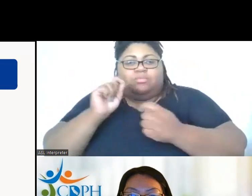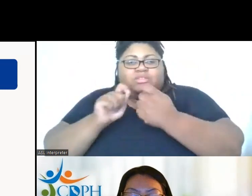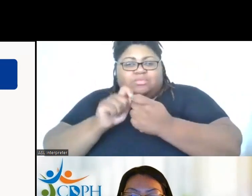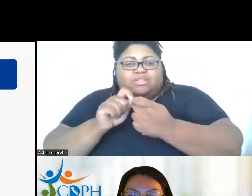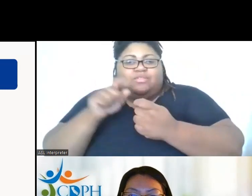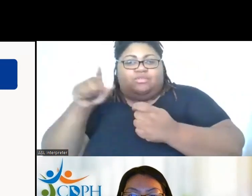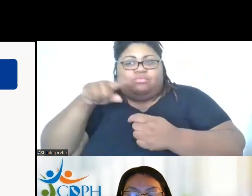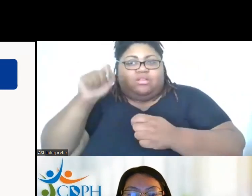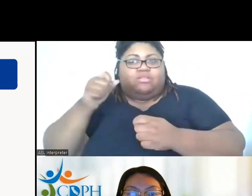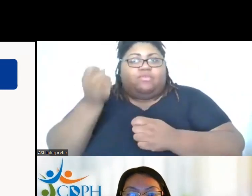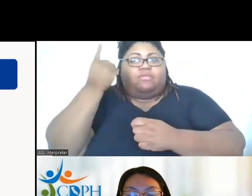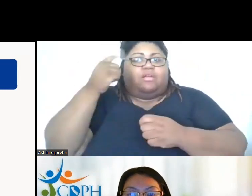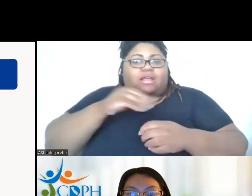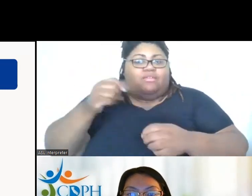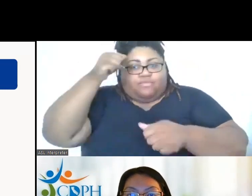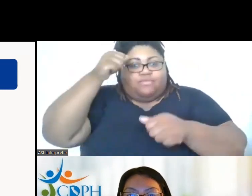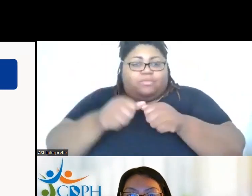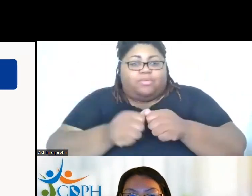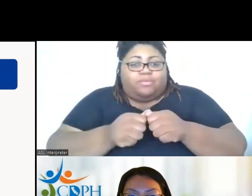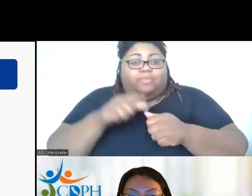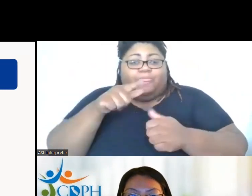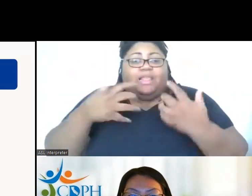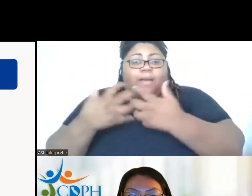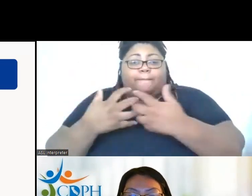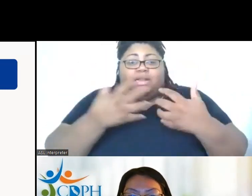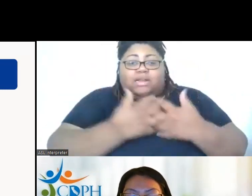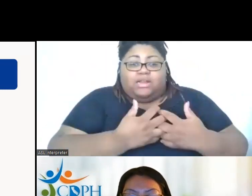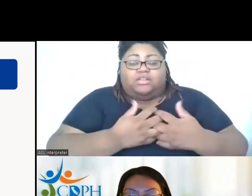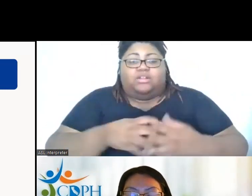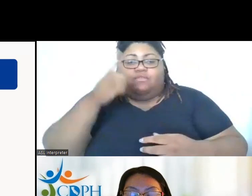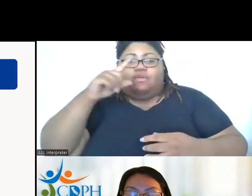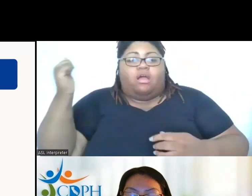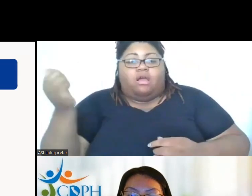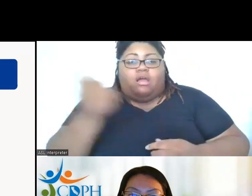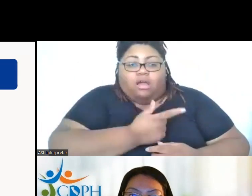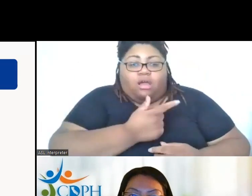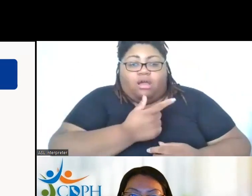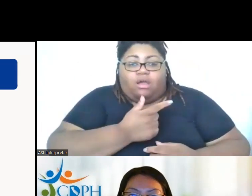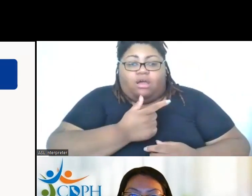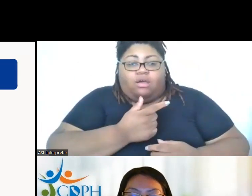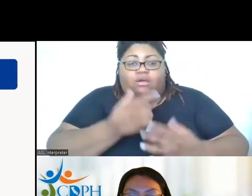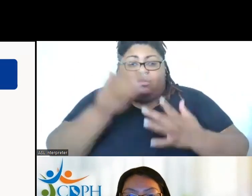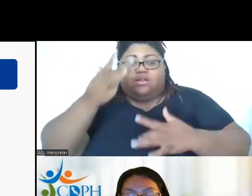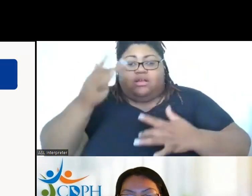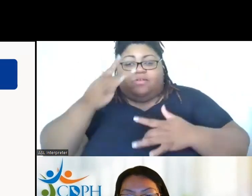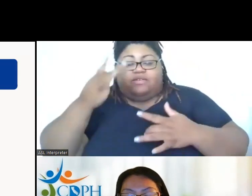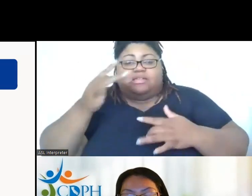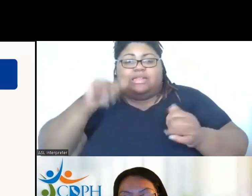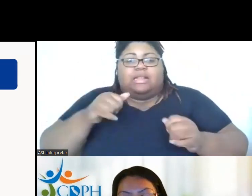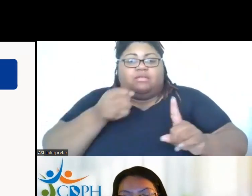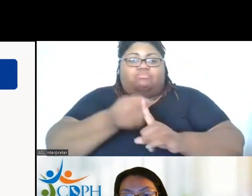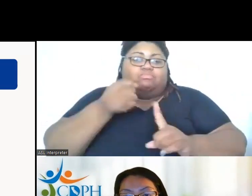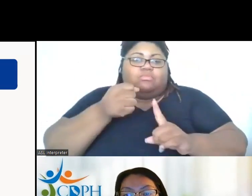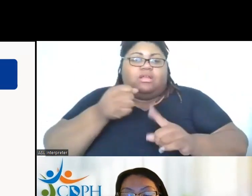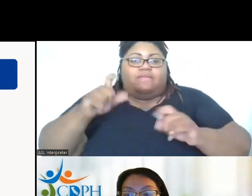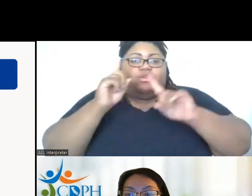So this is a combination of all respiratory viruses that led to admissions. This data is specific to Kaiser Permanente, who we